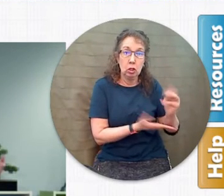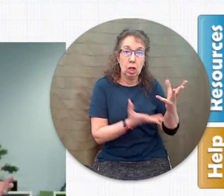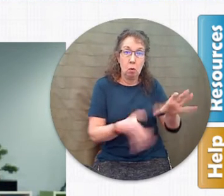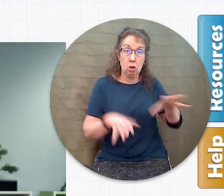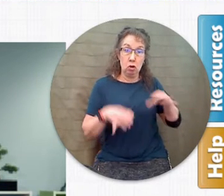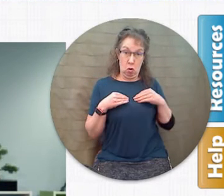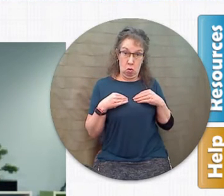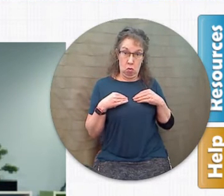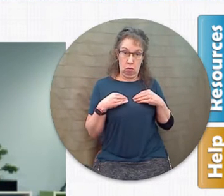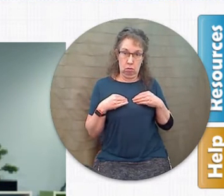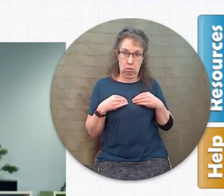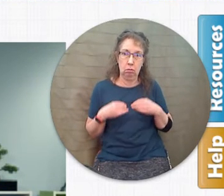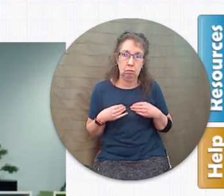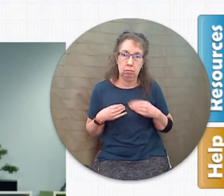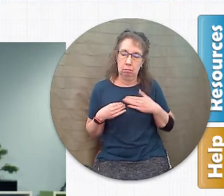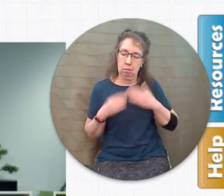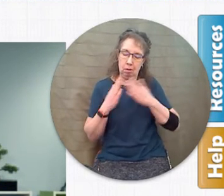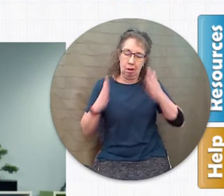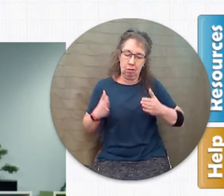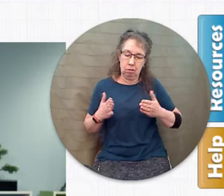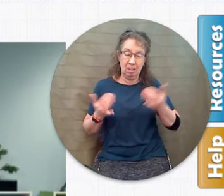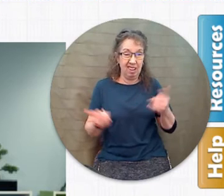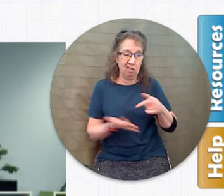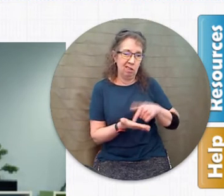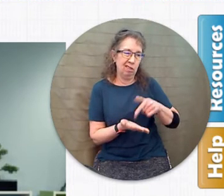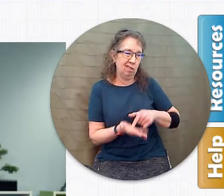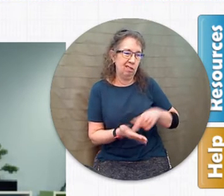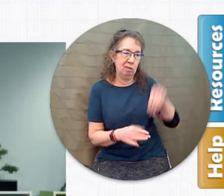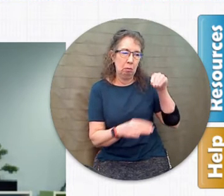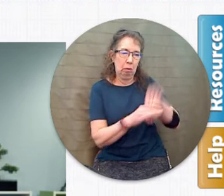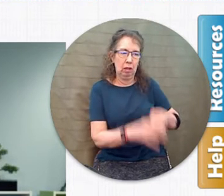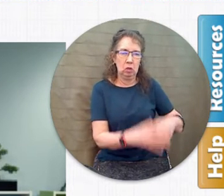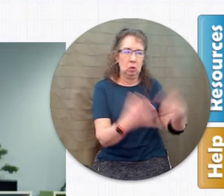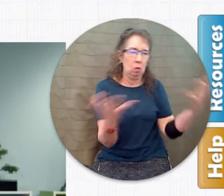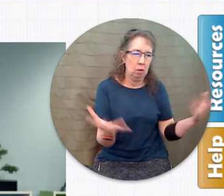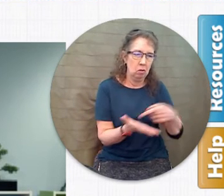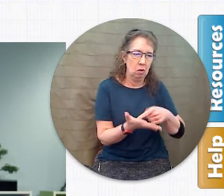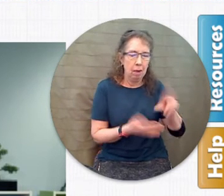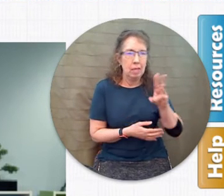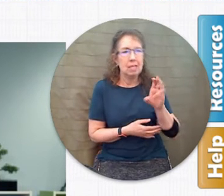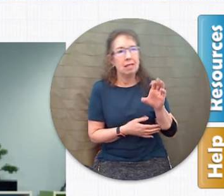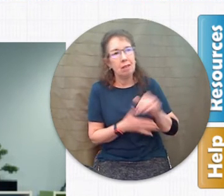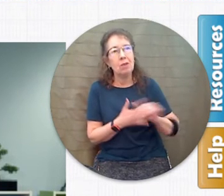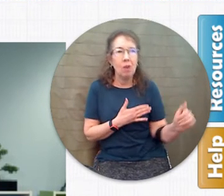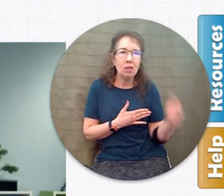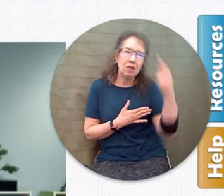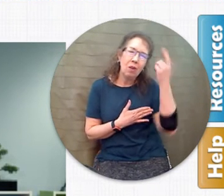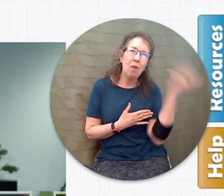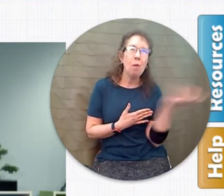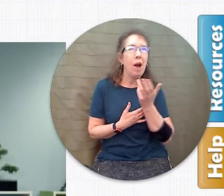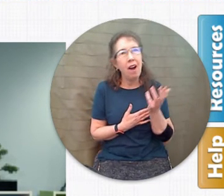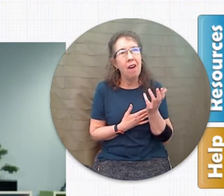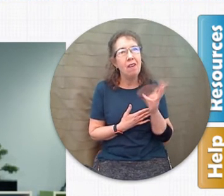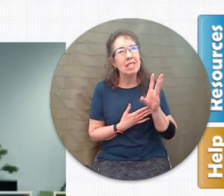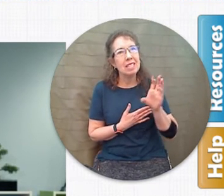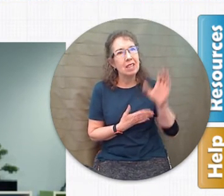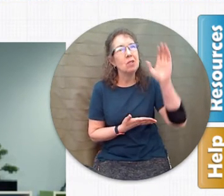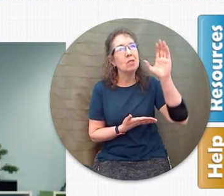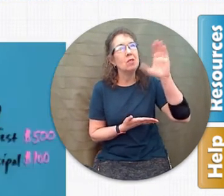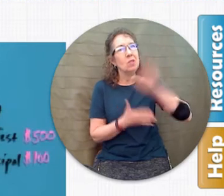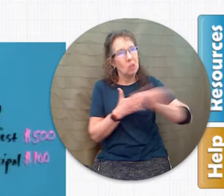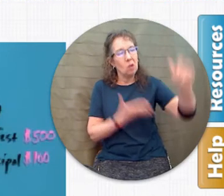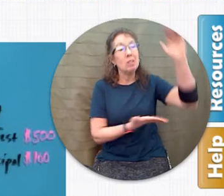owe the bank so much money. And so you pay your $600 and you're like, all right, I've chipped away $600. No, you